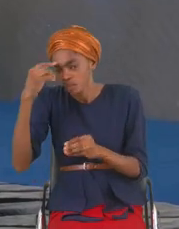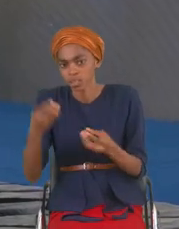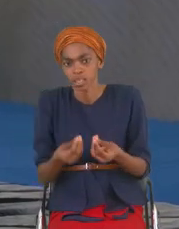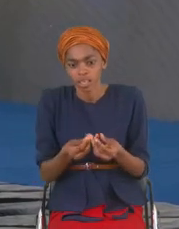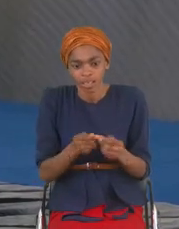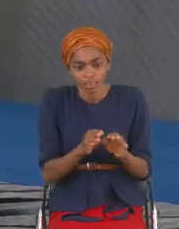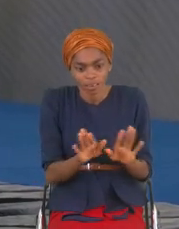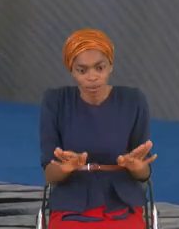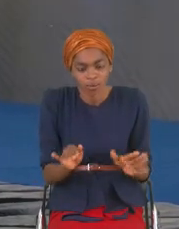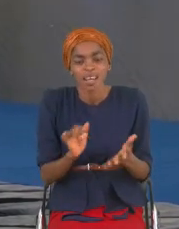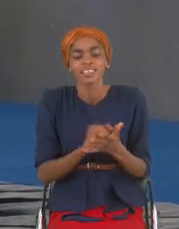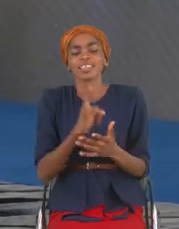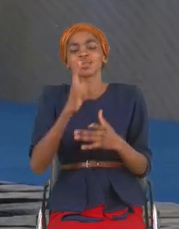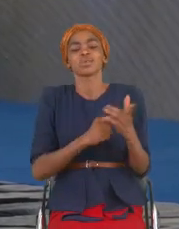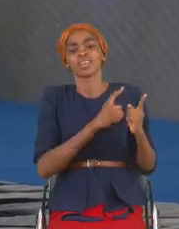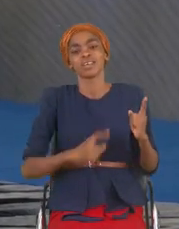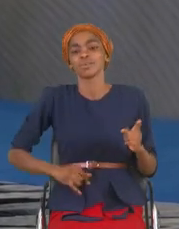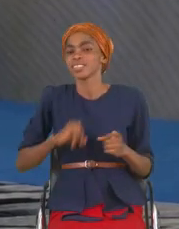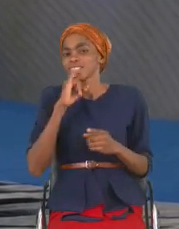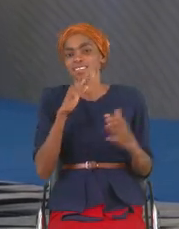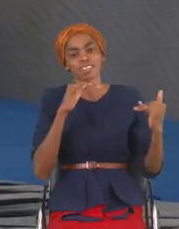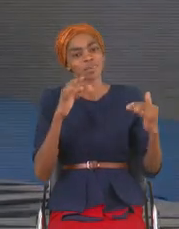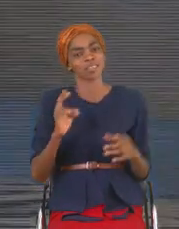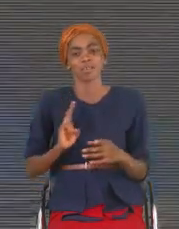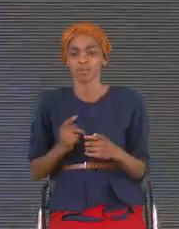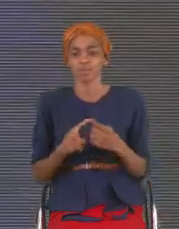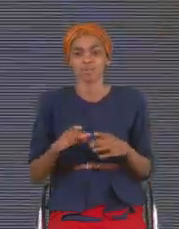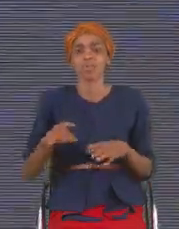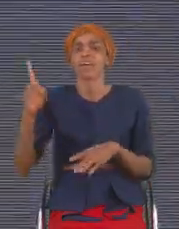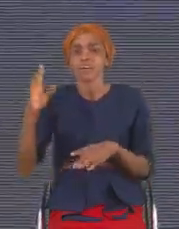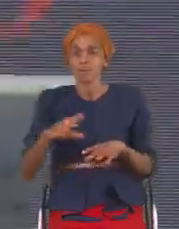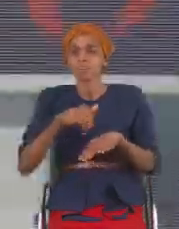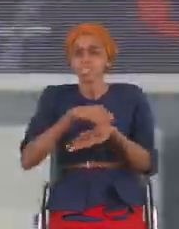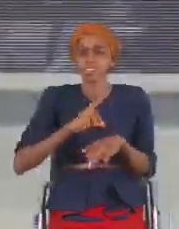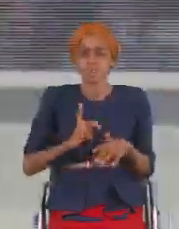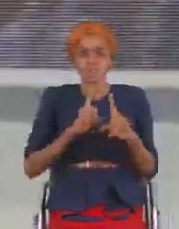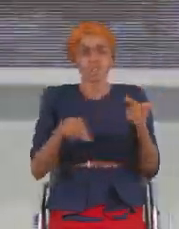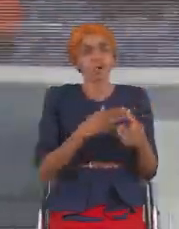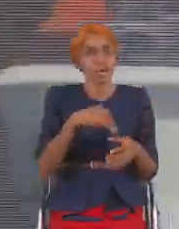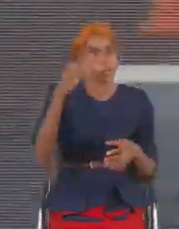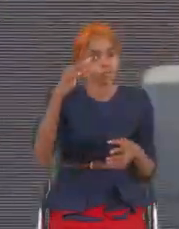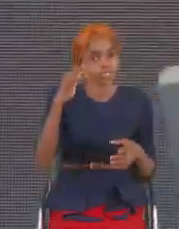is expecting us to do. He sent us to go and preach the gospel. The gospel is the